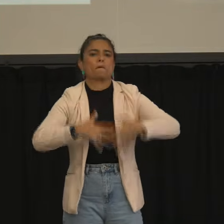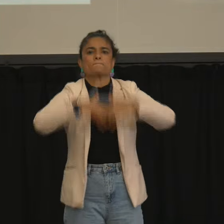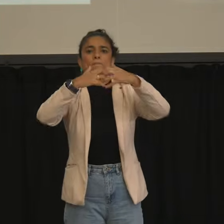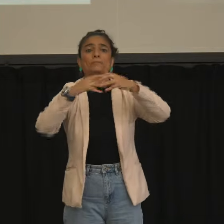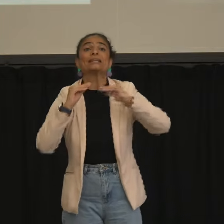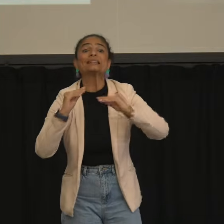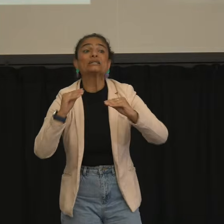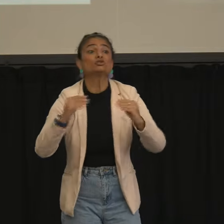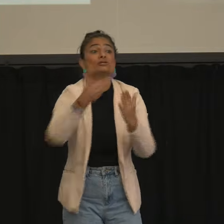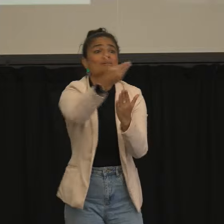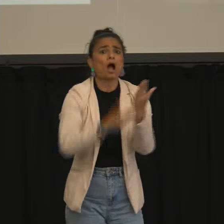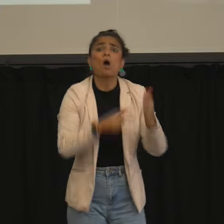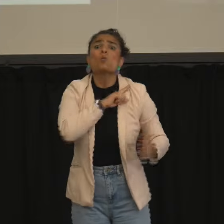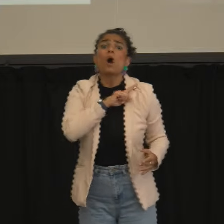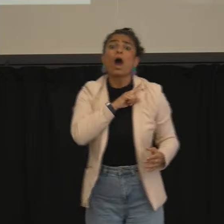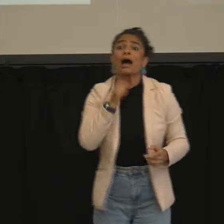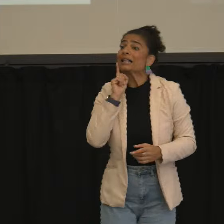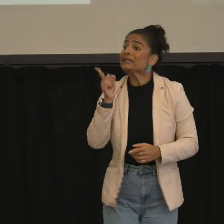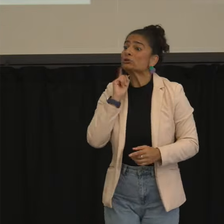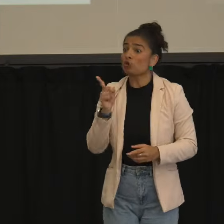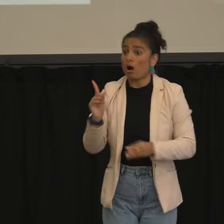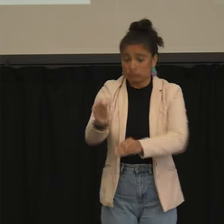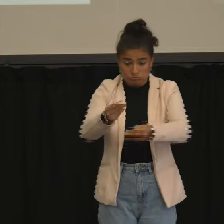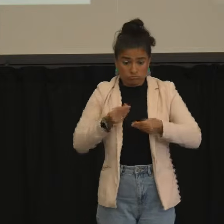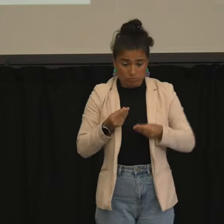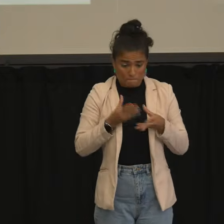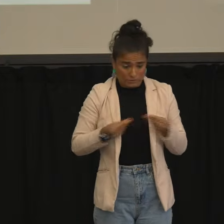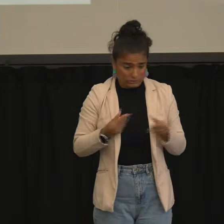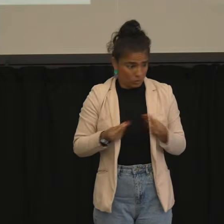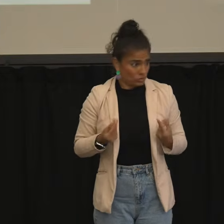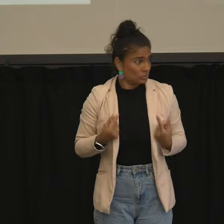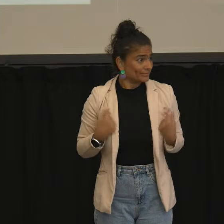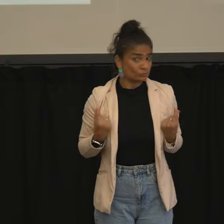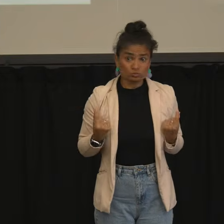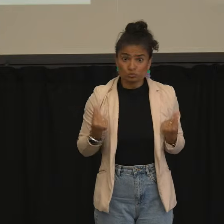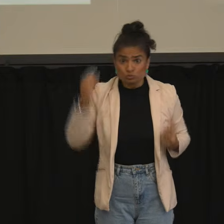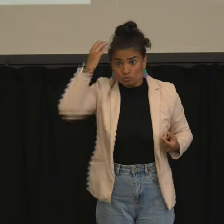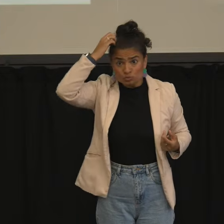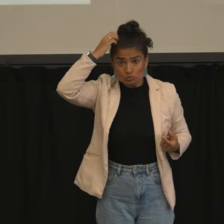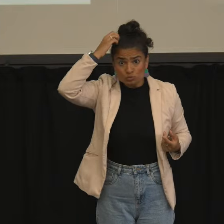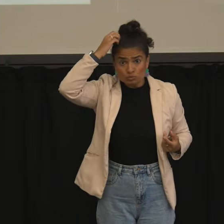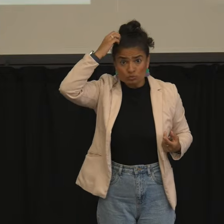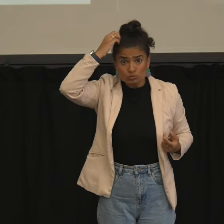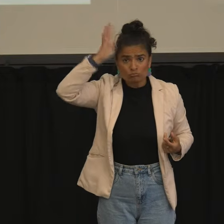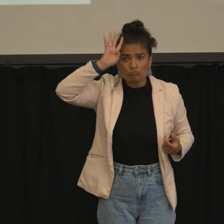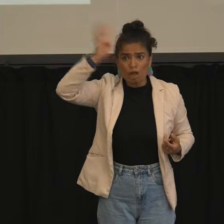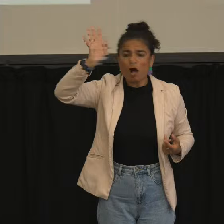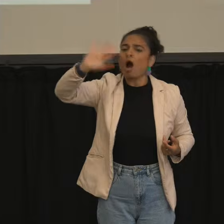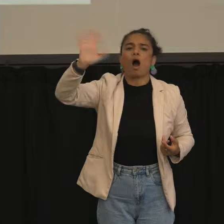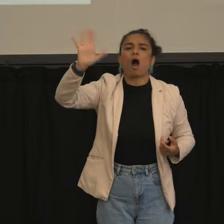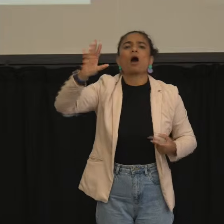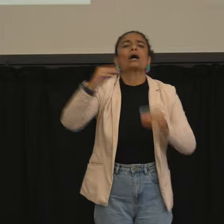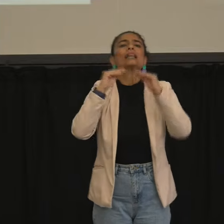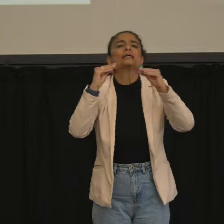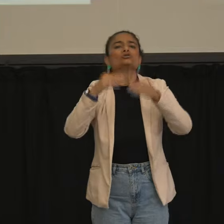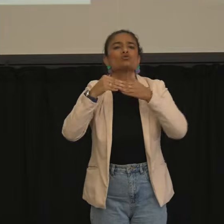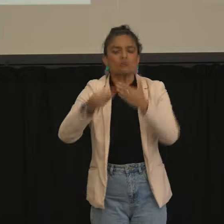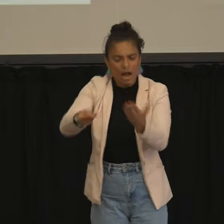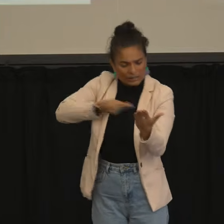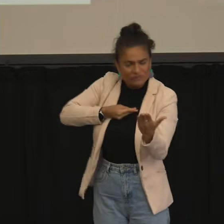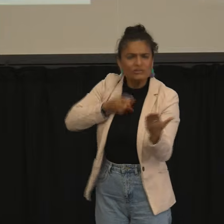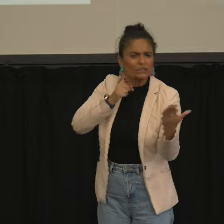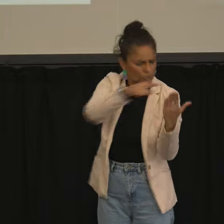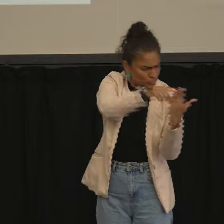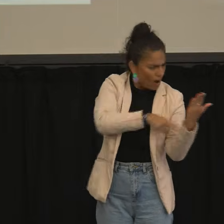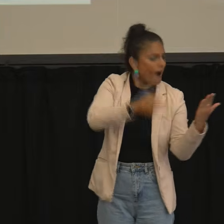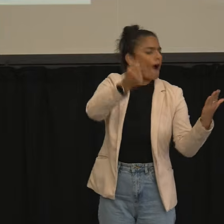have developed that. And then we also develop teaching guides, because the teachers, they get the material and they're not sure what to do with the material. So